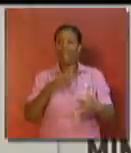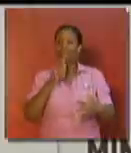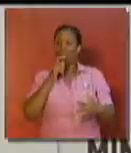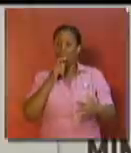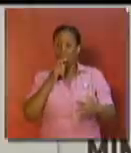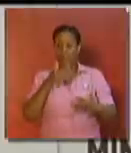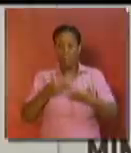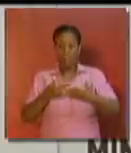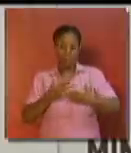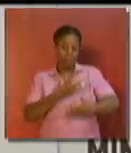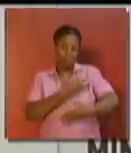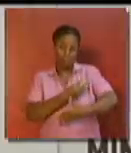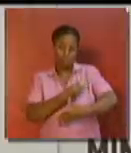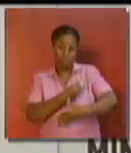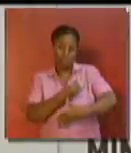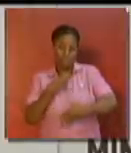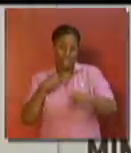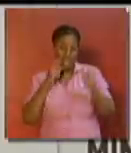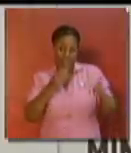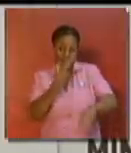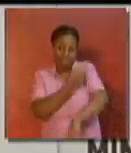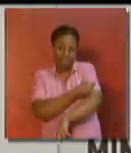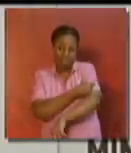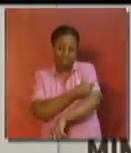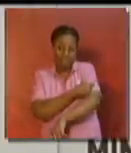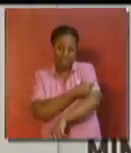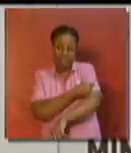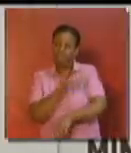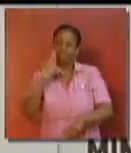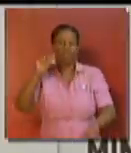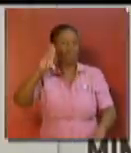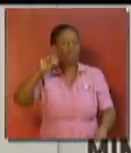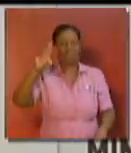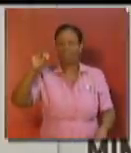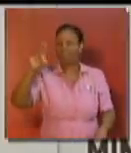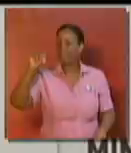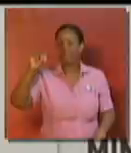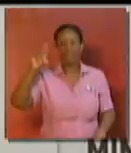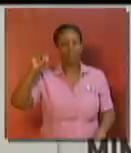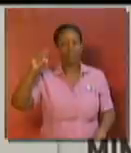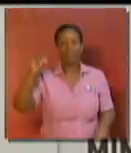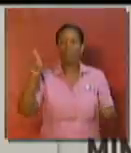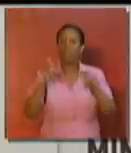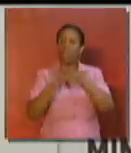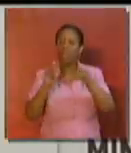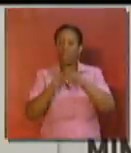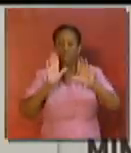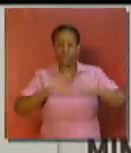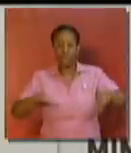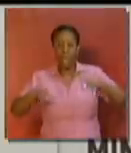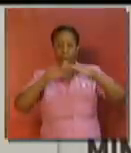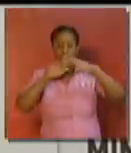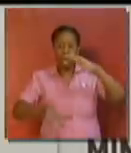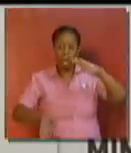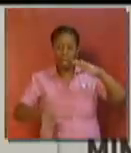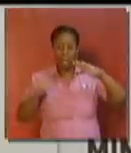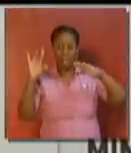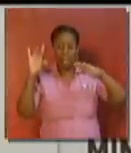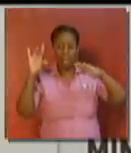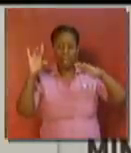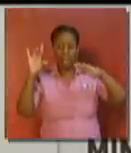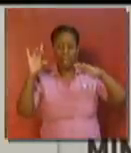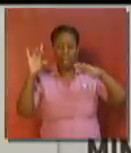not vaccinating children under the age of 18 years. The emergency approvals for the use of